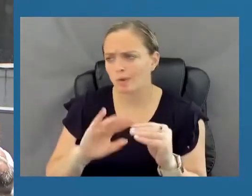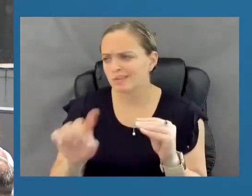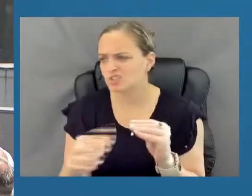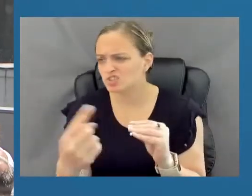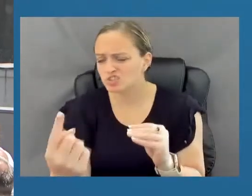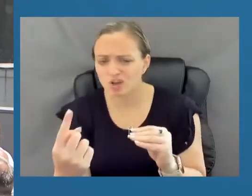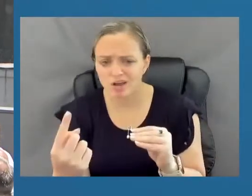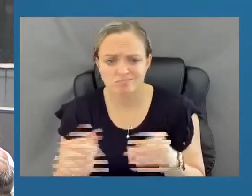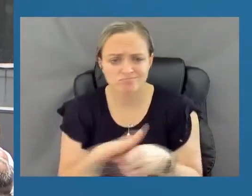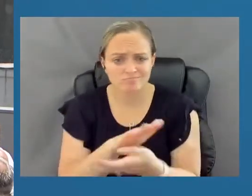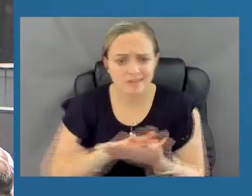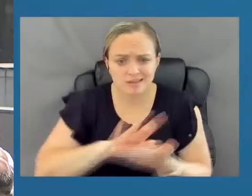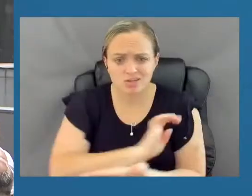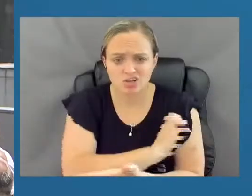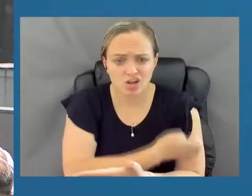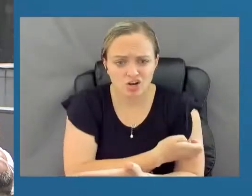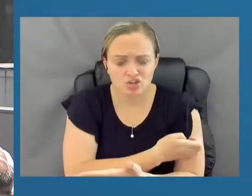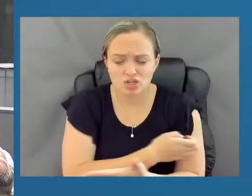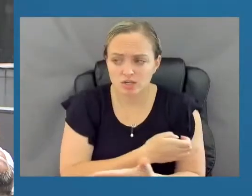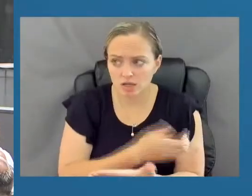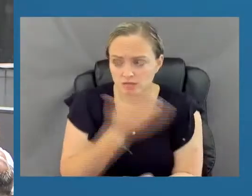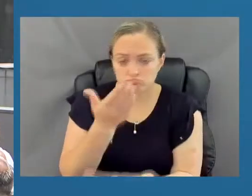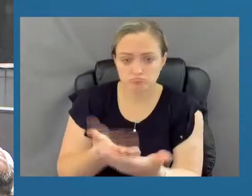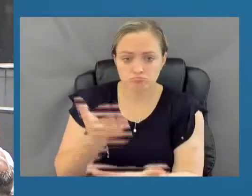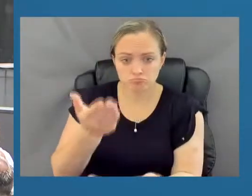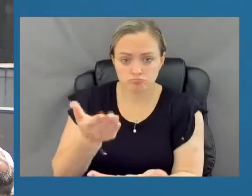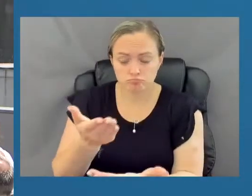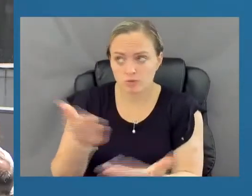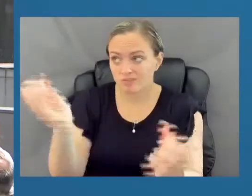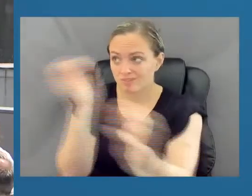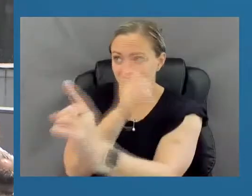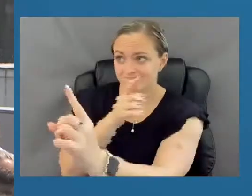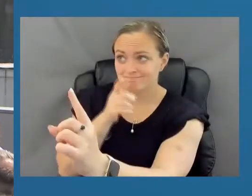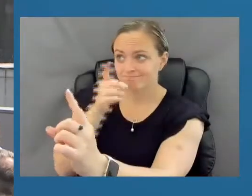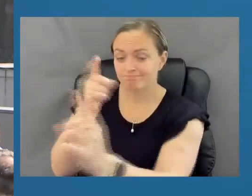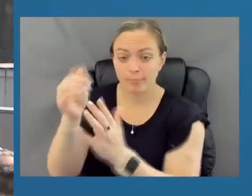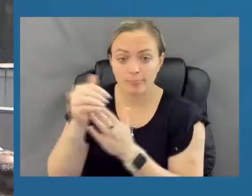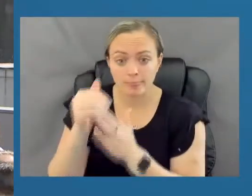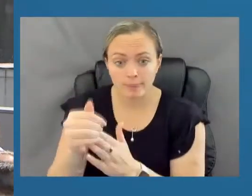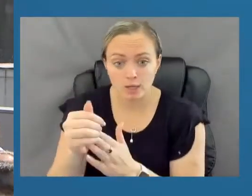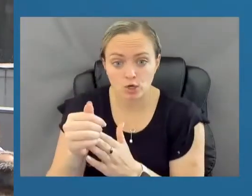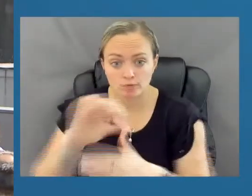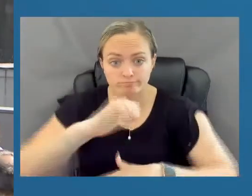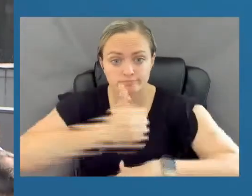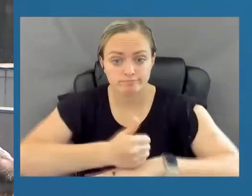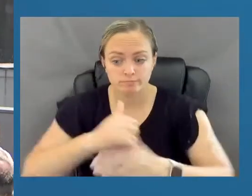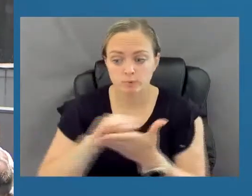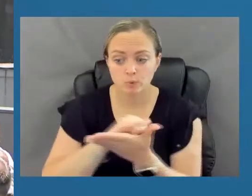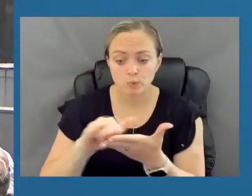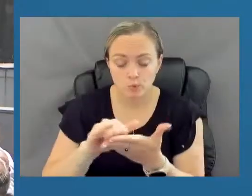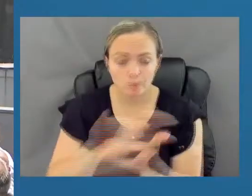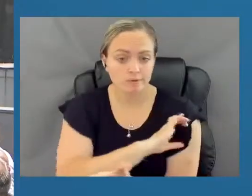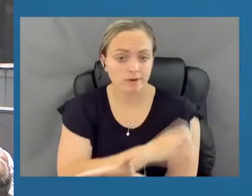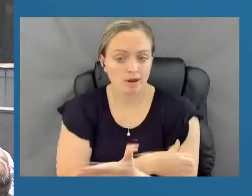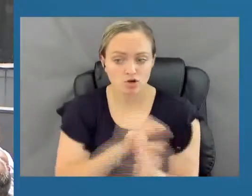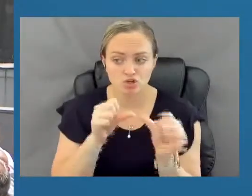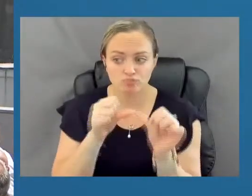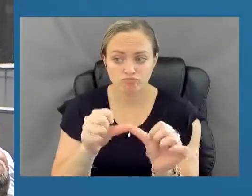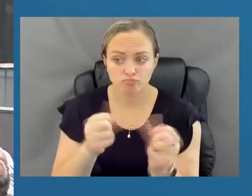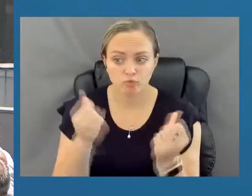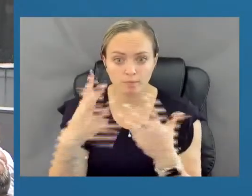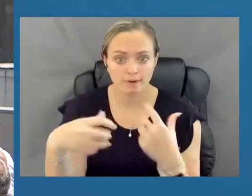clean energy. It's a testament to the bold vision and leadership that has shaped New York's energy legacy for nearly a